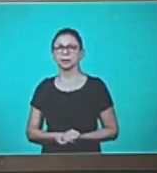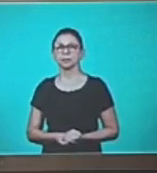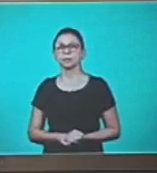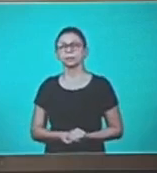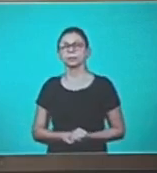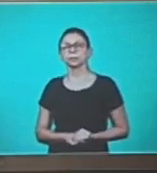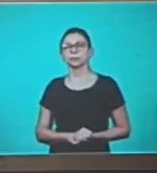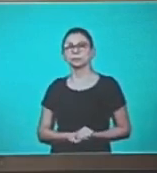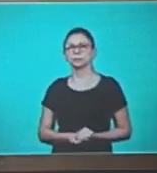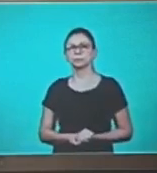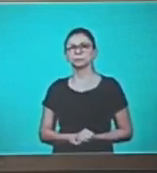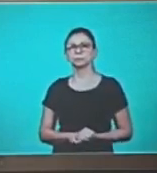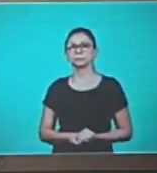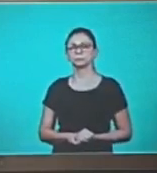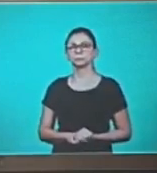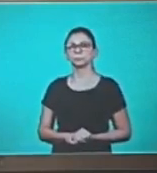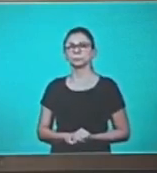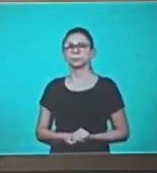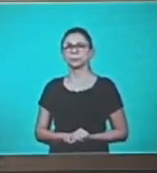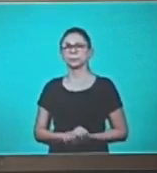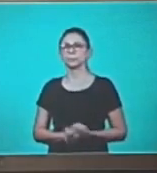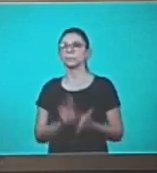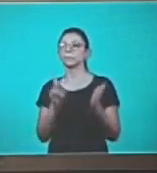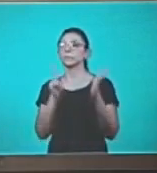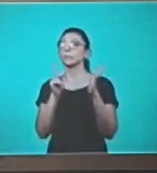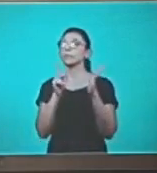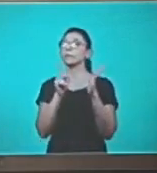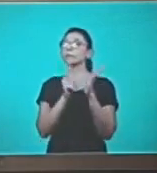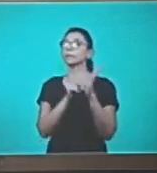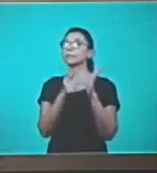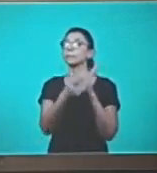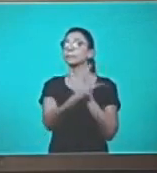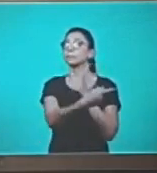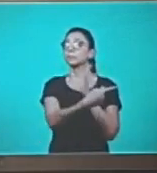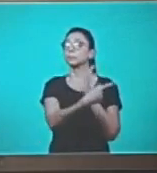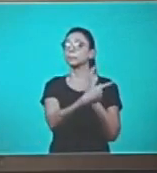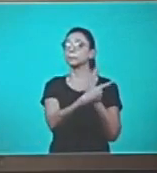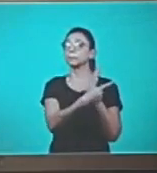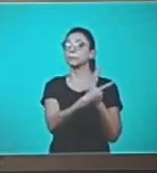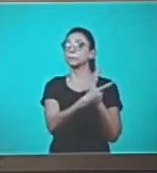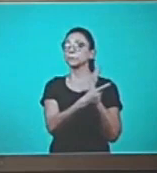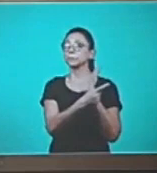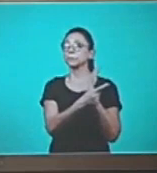to begin, because the parable of the virgin and this parable here,